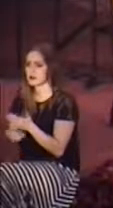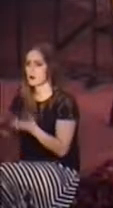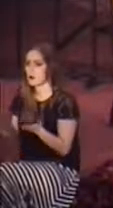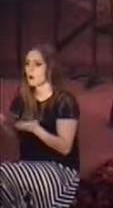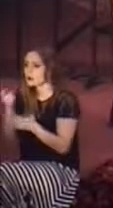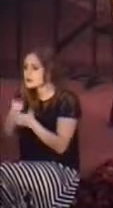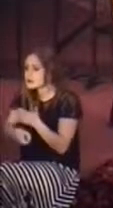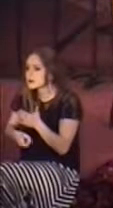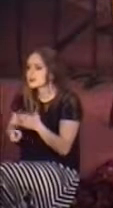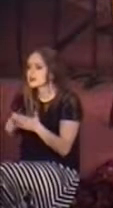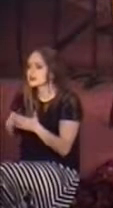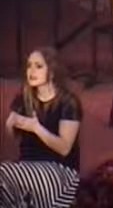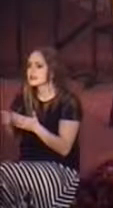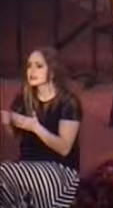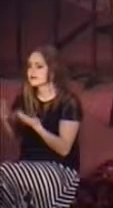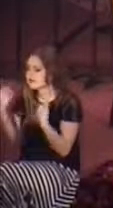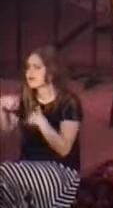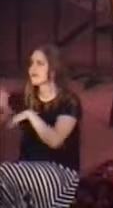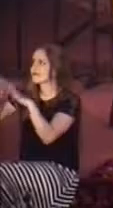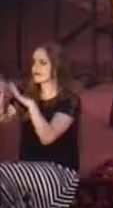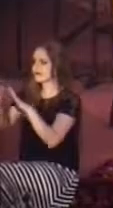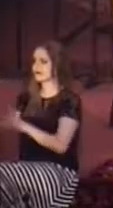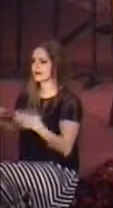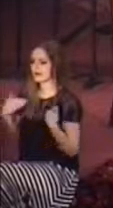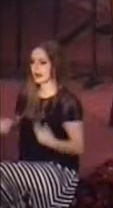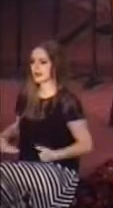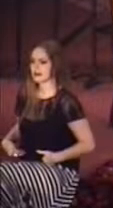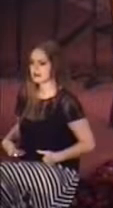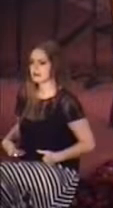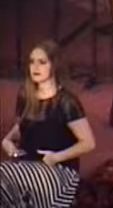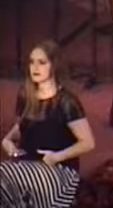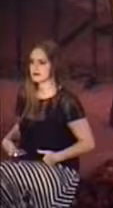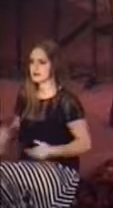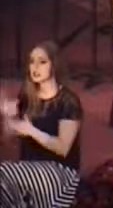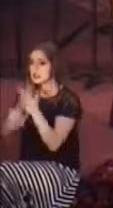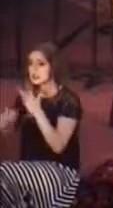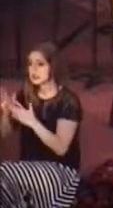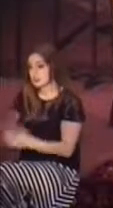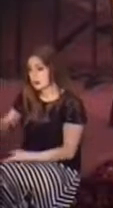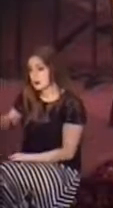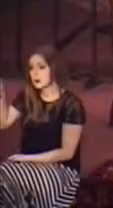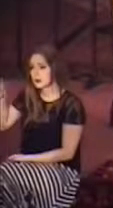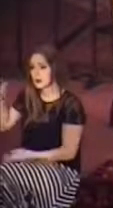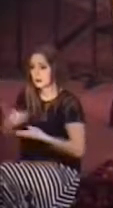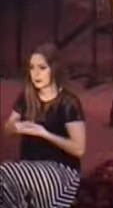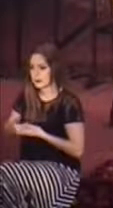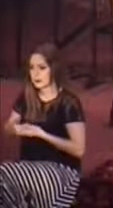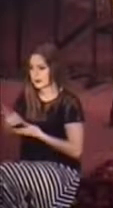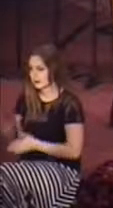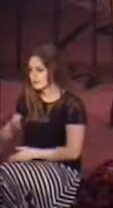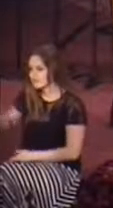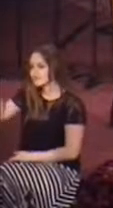for souls by surrendering his own body. So Jesus grew up from a baby to a man.